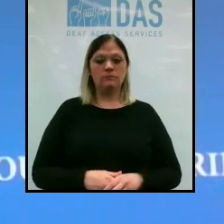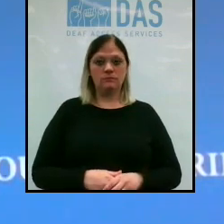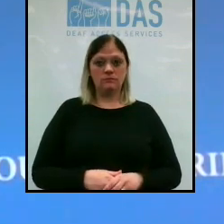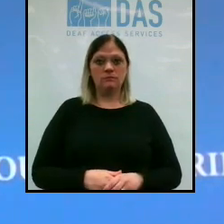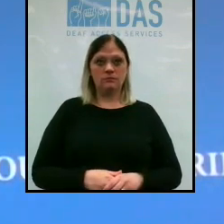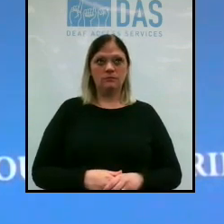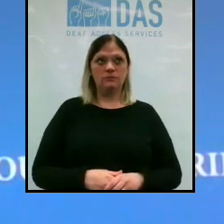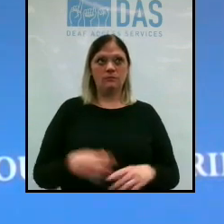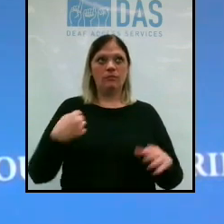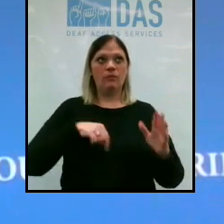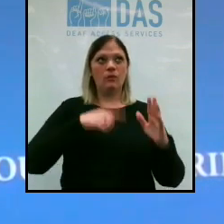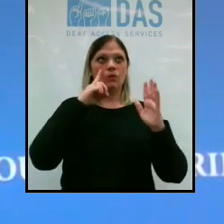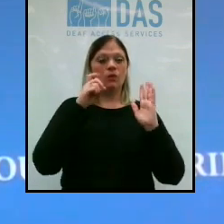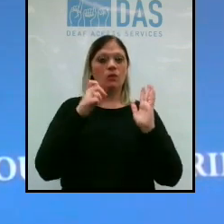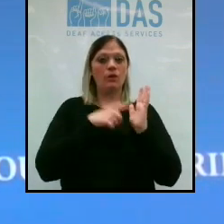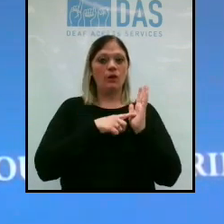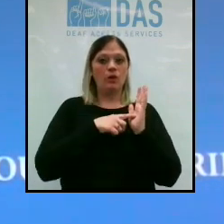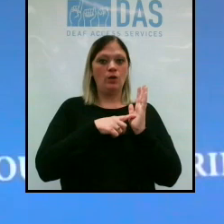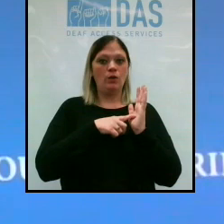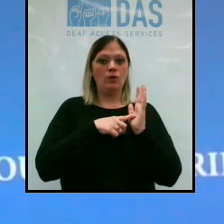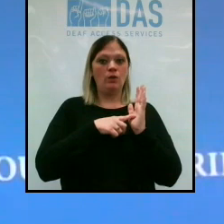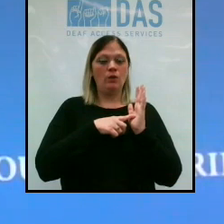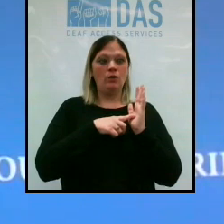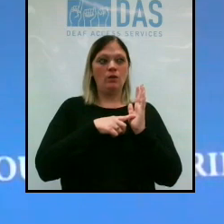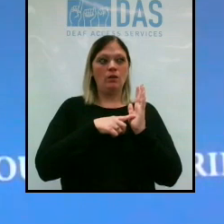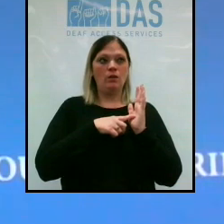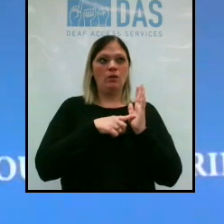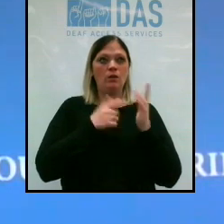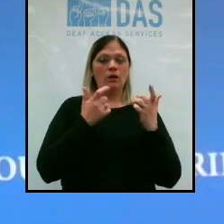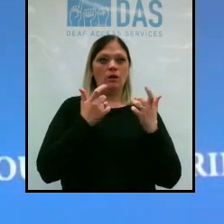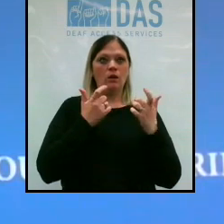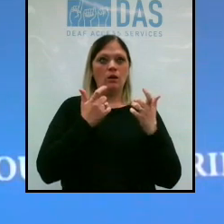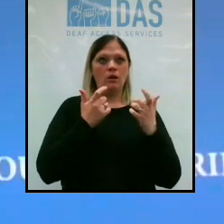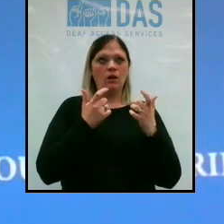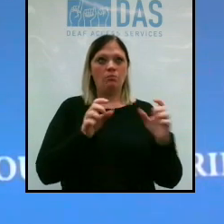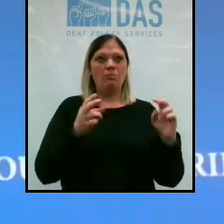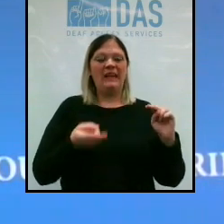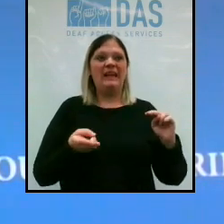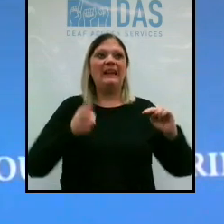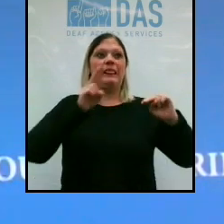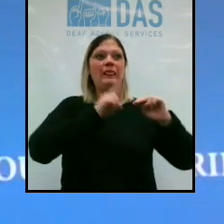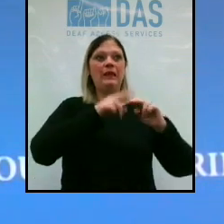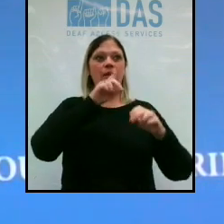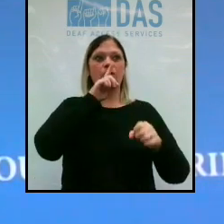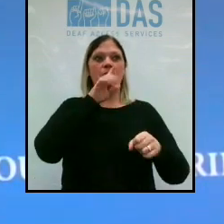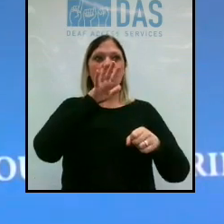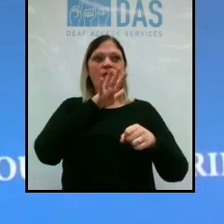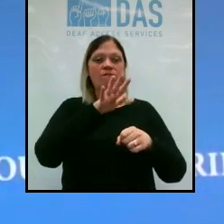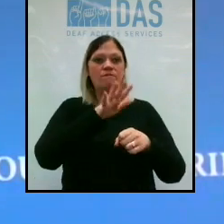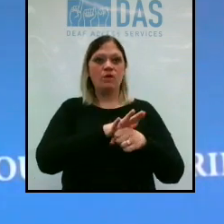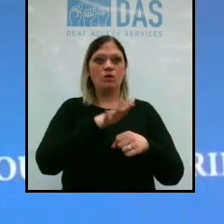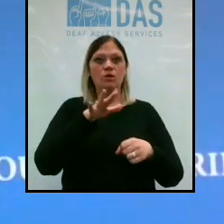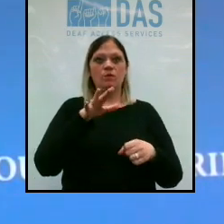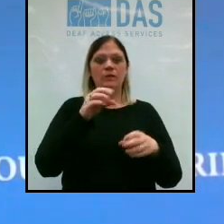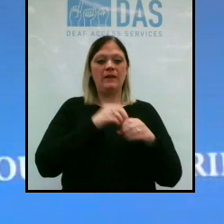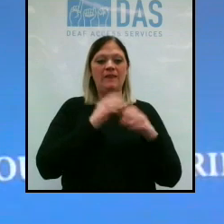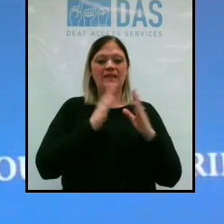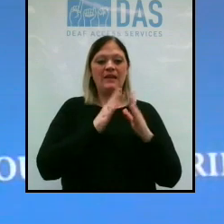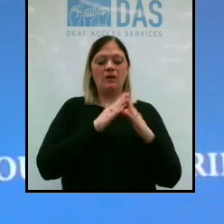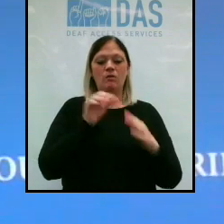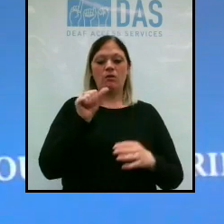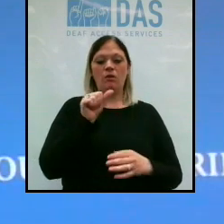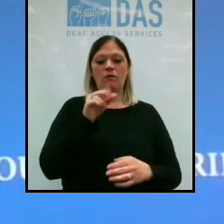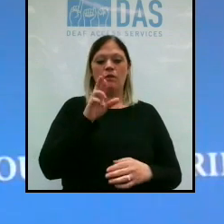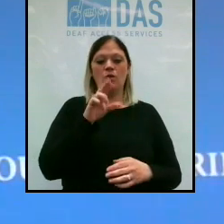Yes, we noticed that there has been a big leap in confirmed COVID-19 cases in the town of Aurora over the past